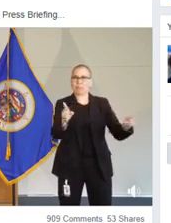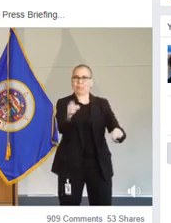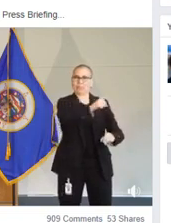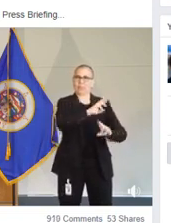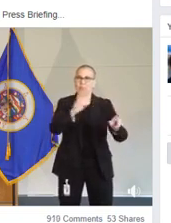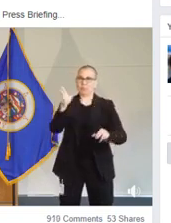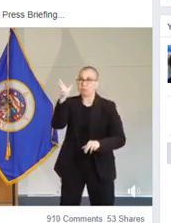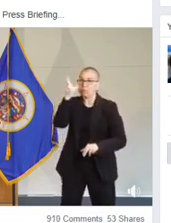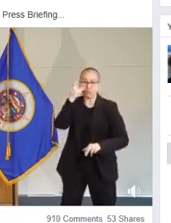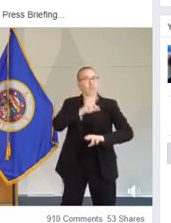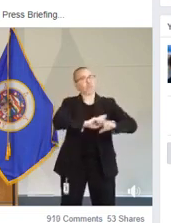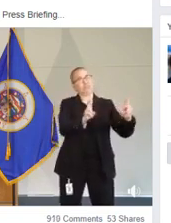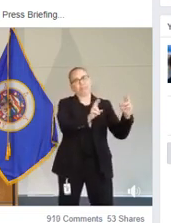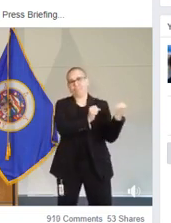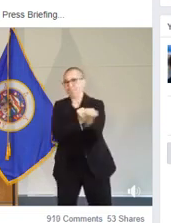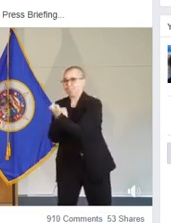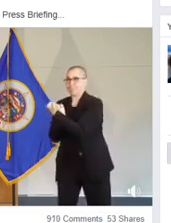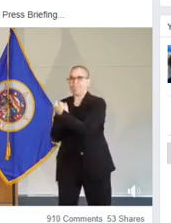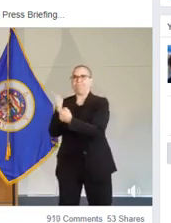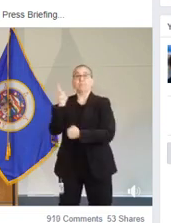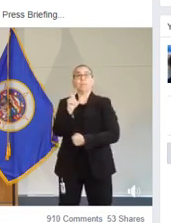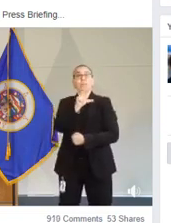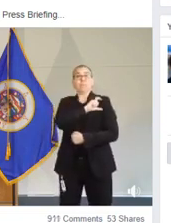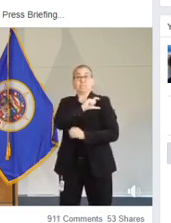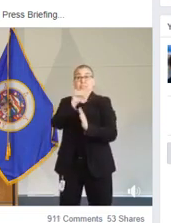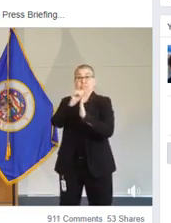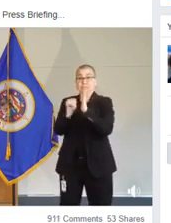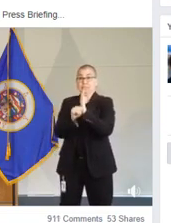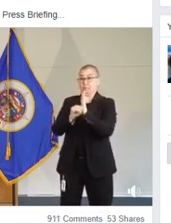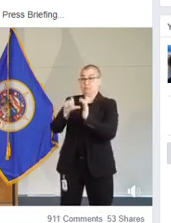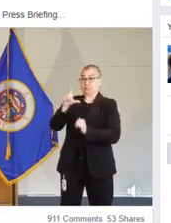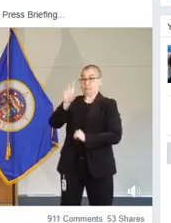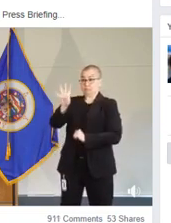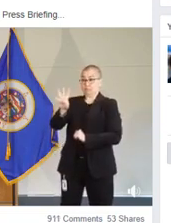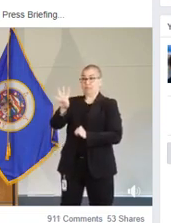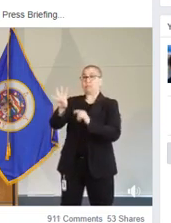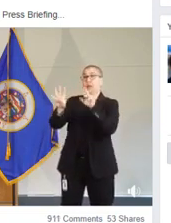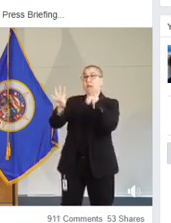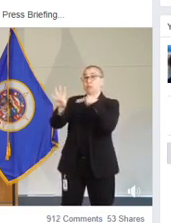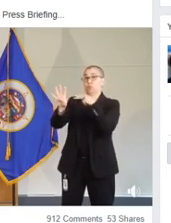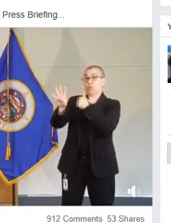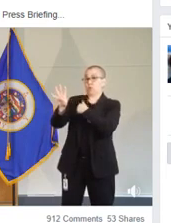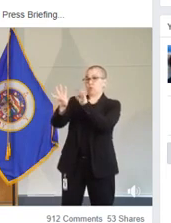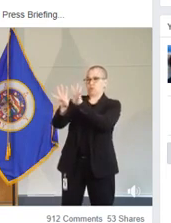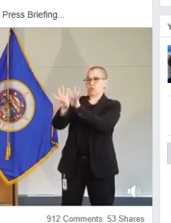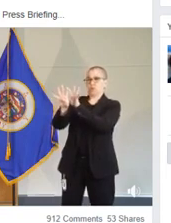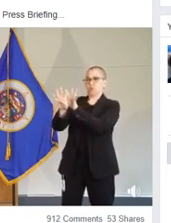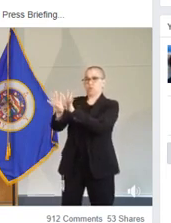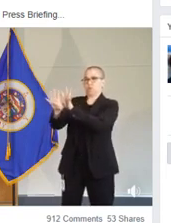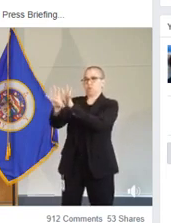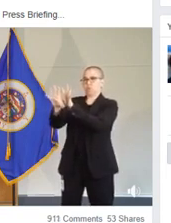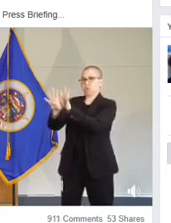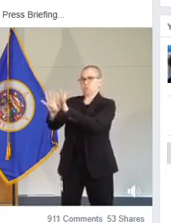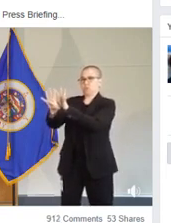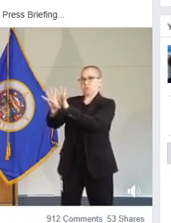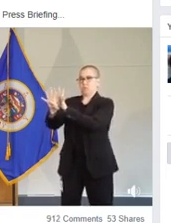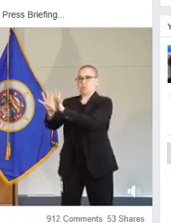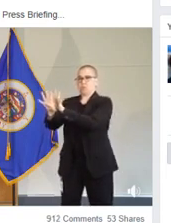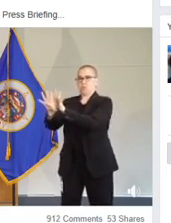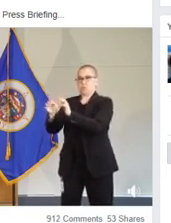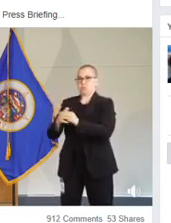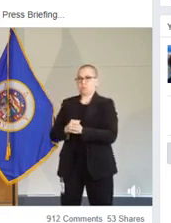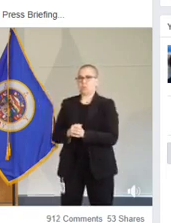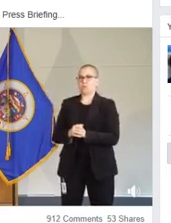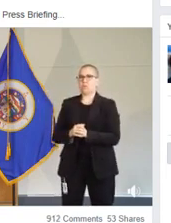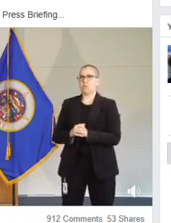and we would help secure the area that they cleared. Our soldiers remain in that area as I speak